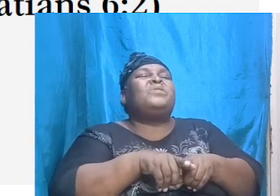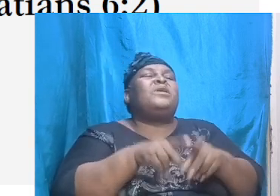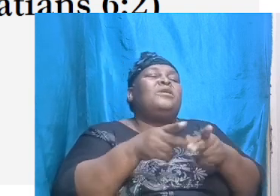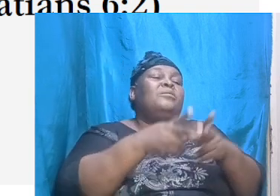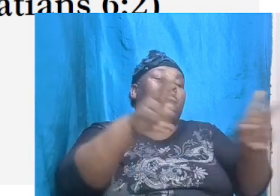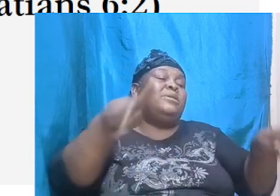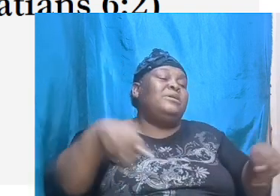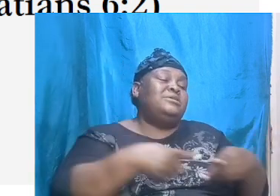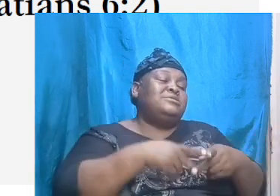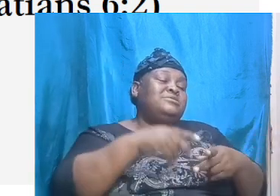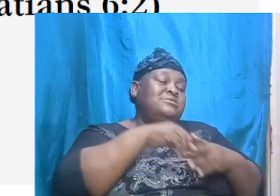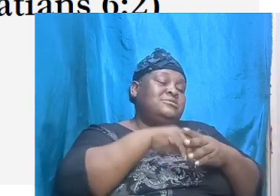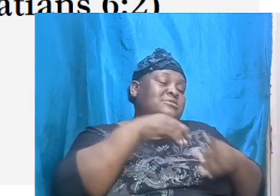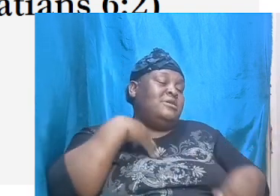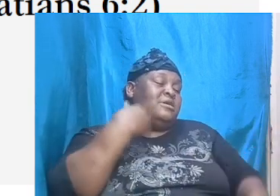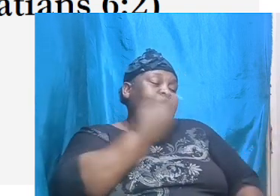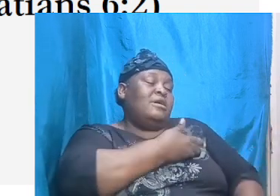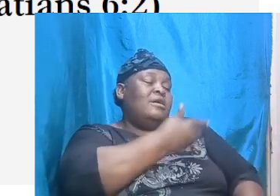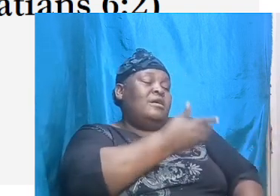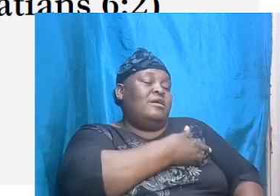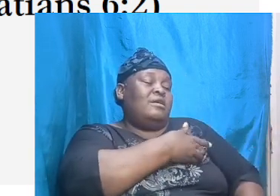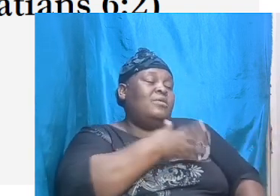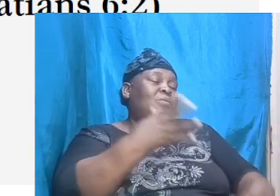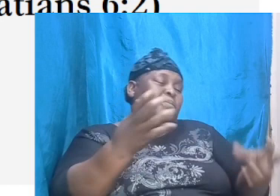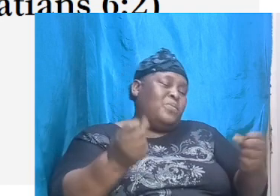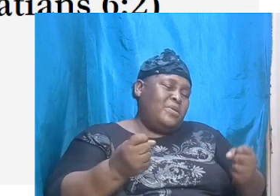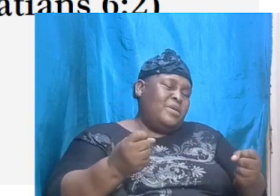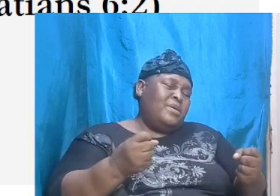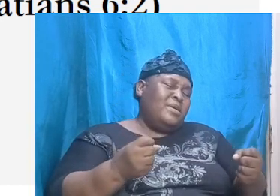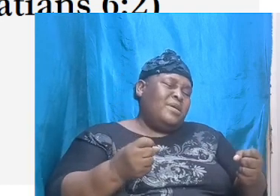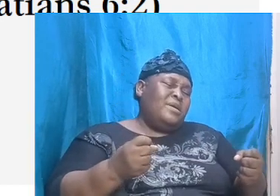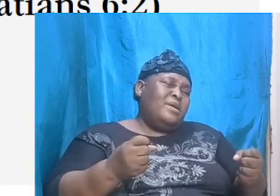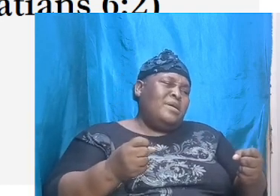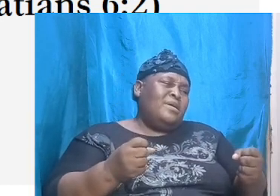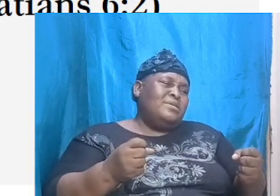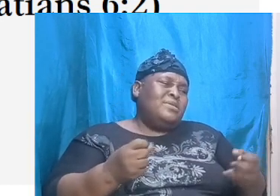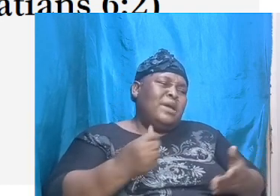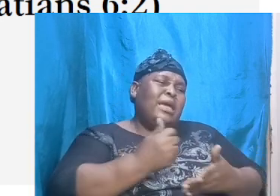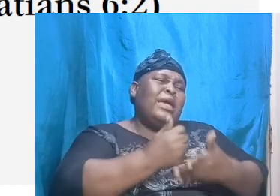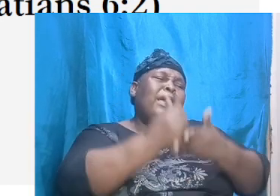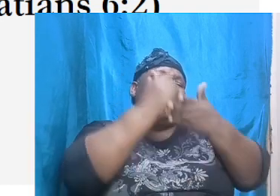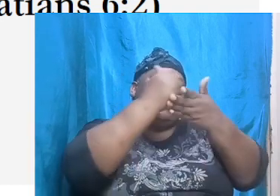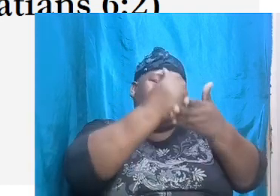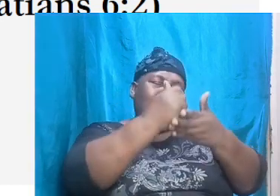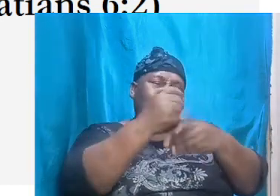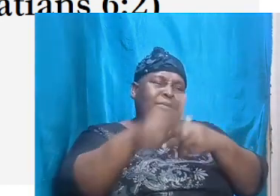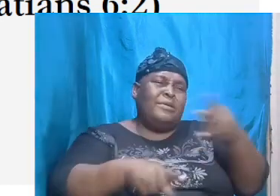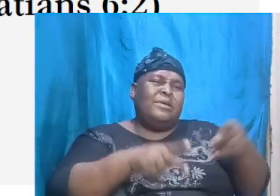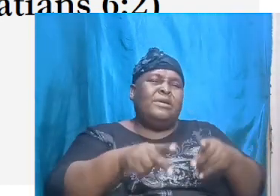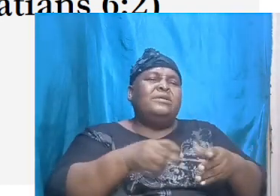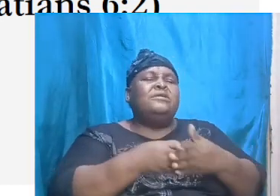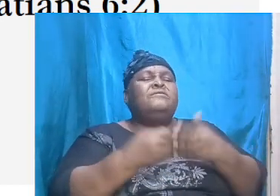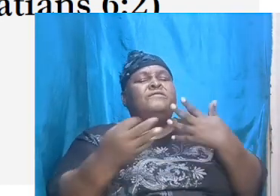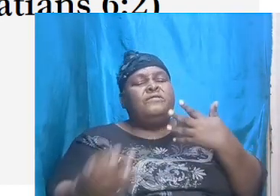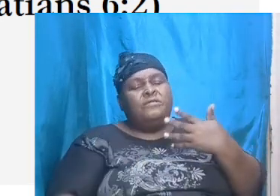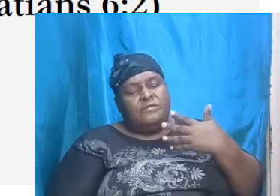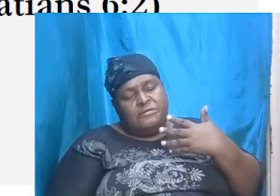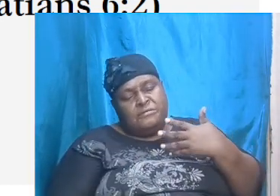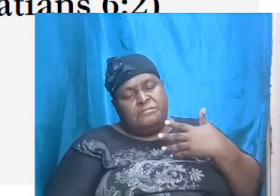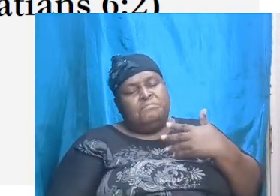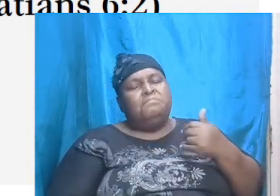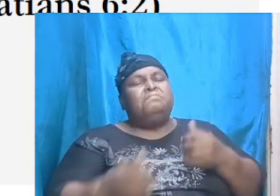in your heart that want to lift up people who are falling. There should be a place in your heart that want to help others as they go along the